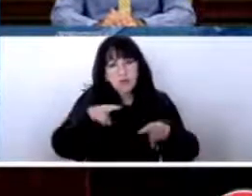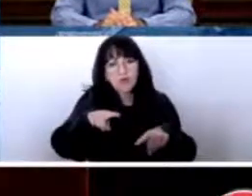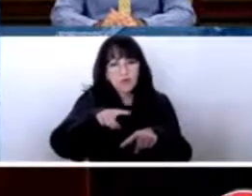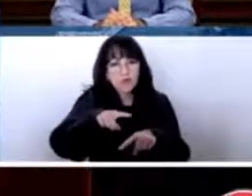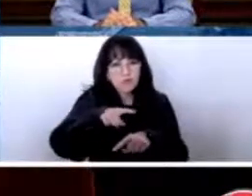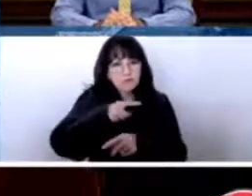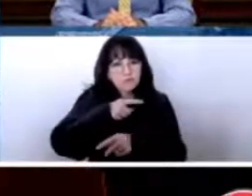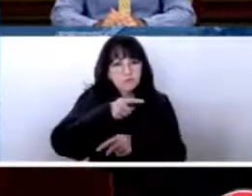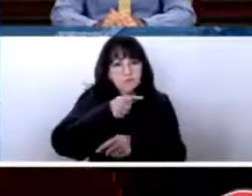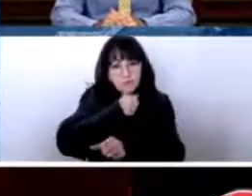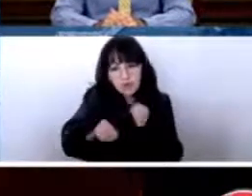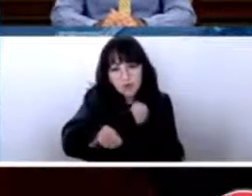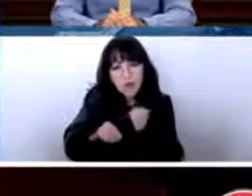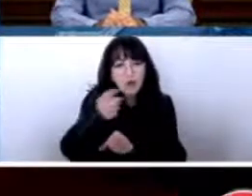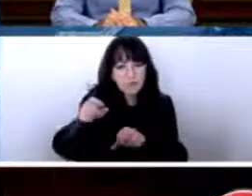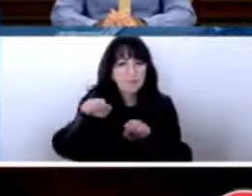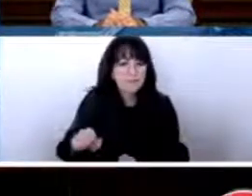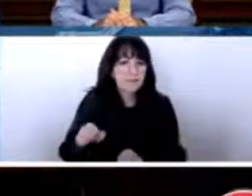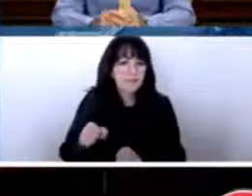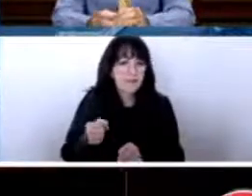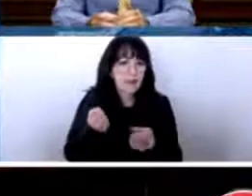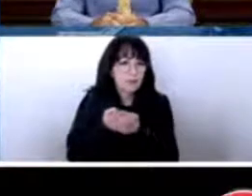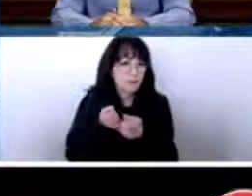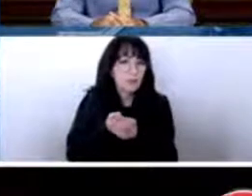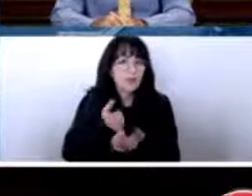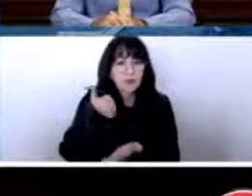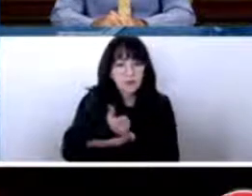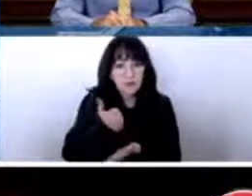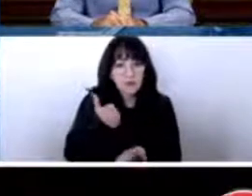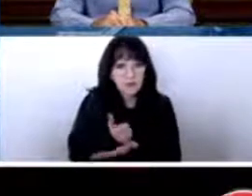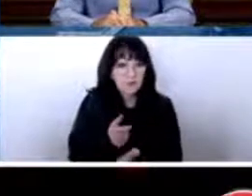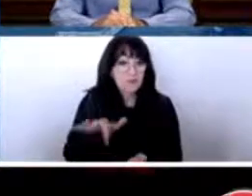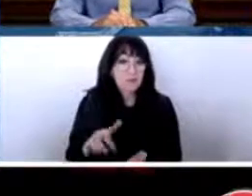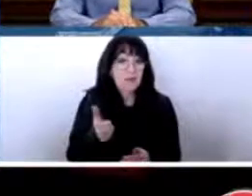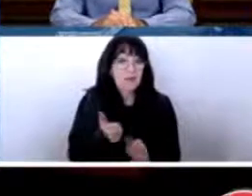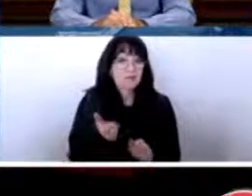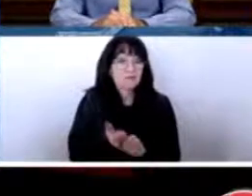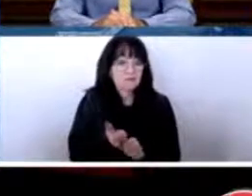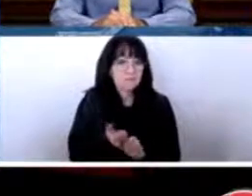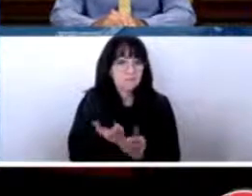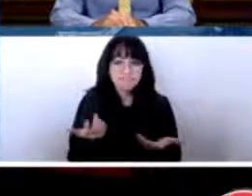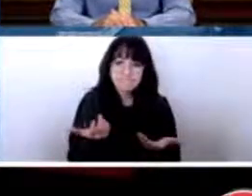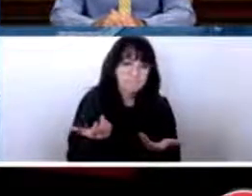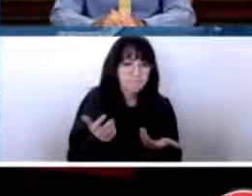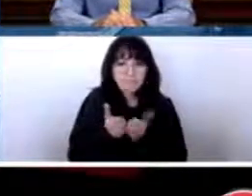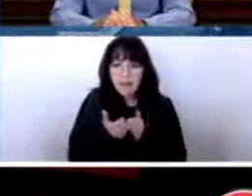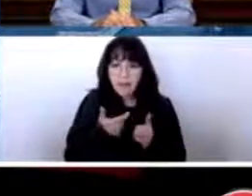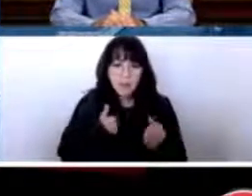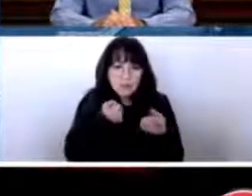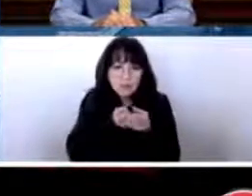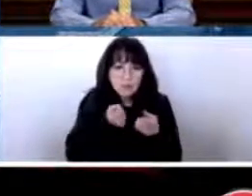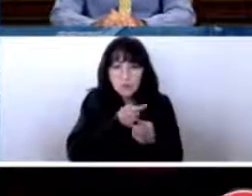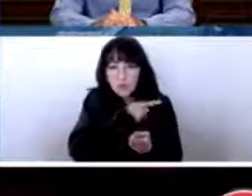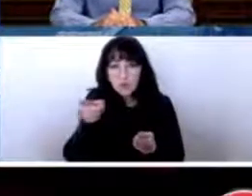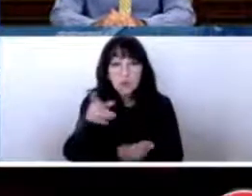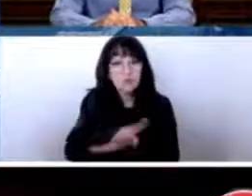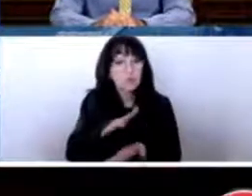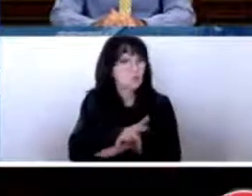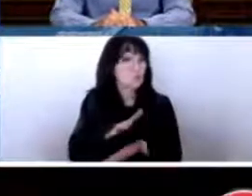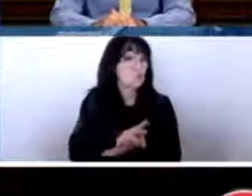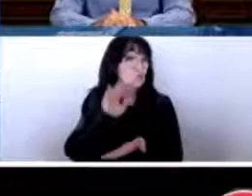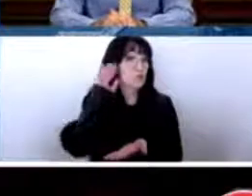keep children in schools. That is something we know that those spaces are safe spaces with mask wearing and with